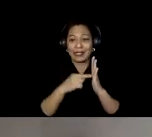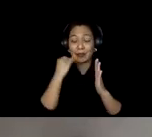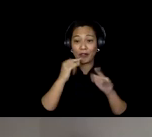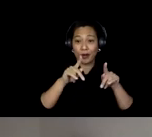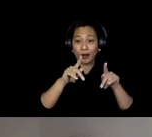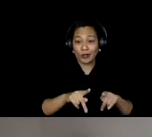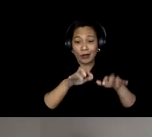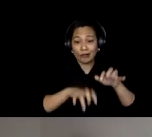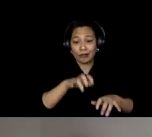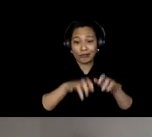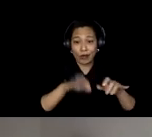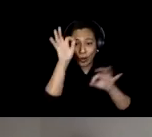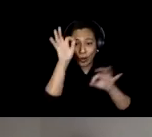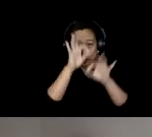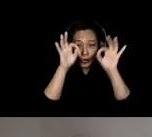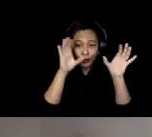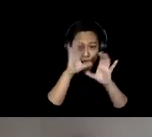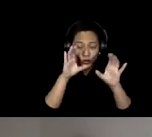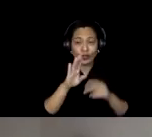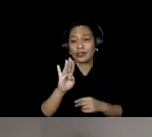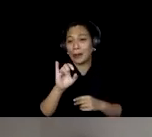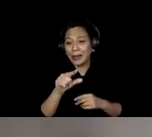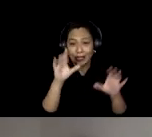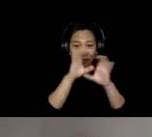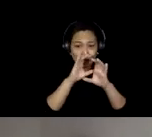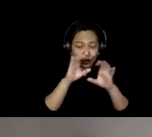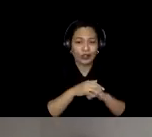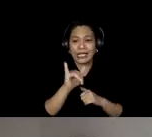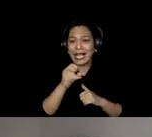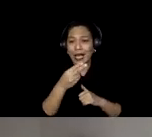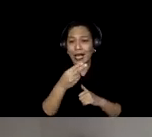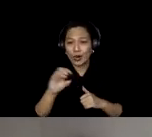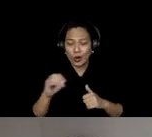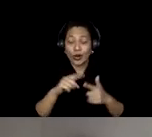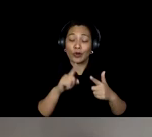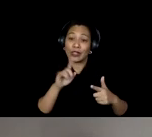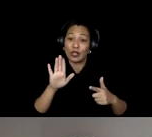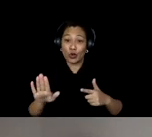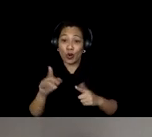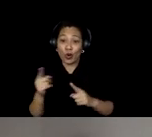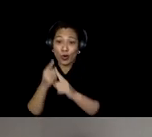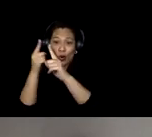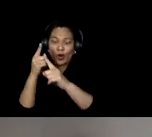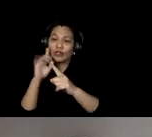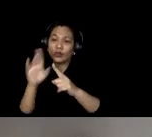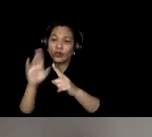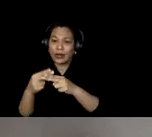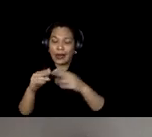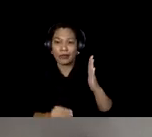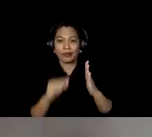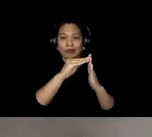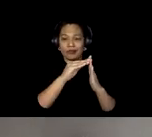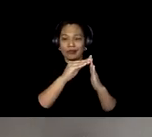into Google, into Yahoo, into Bing, you're trying to rank up in the search results pages as high as